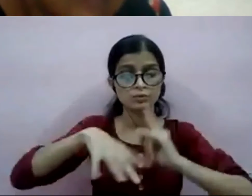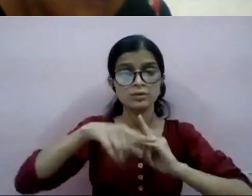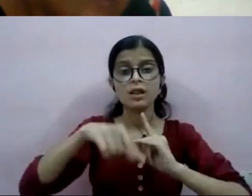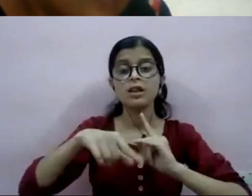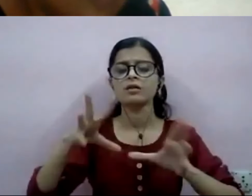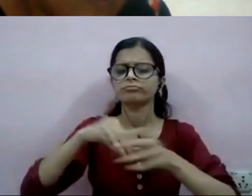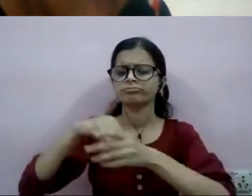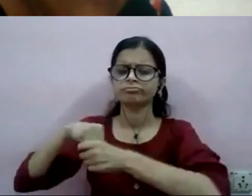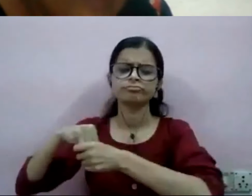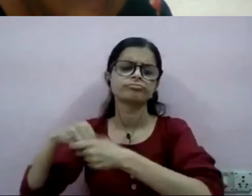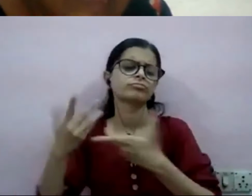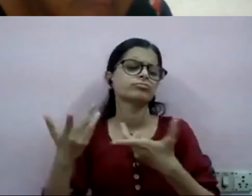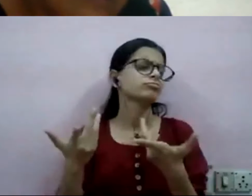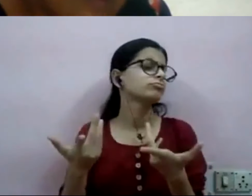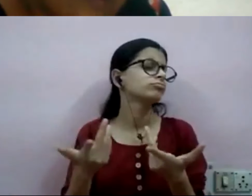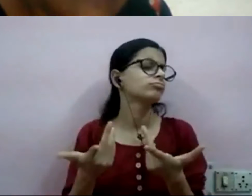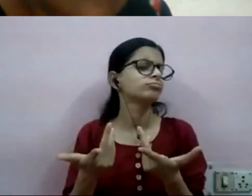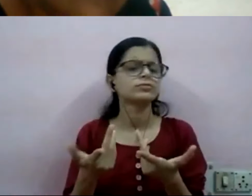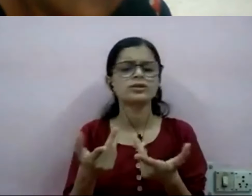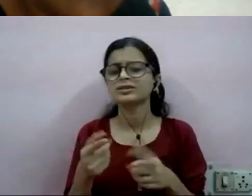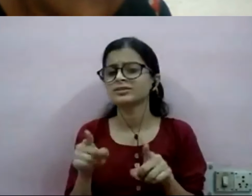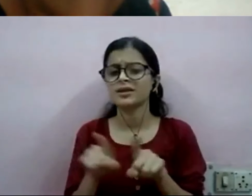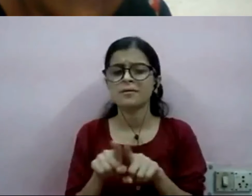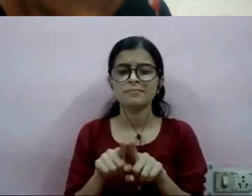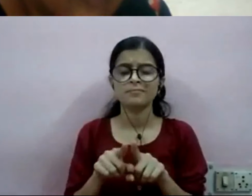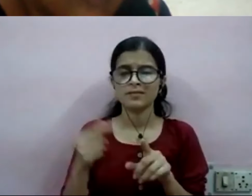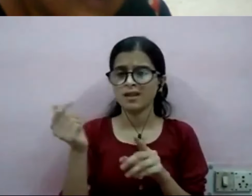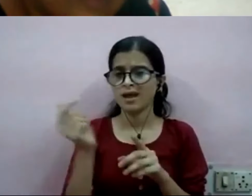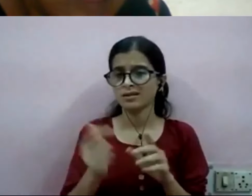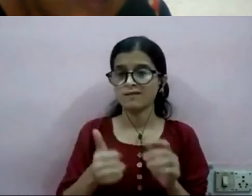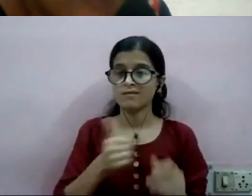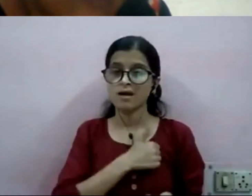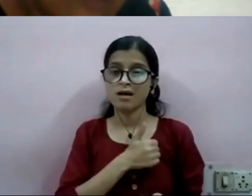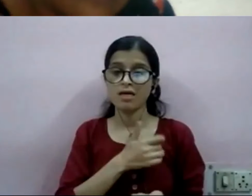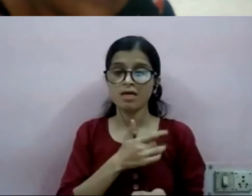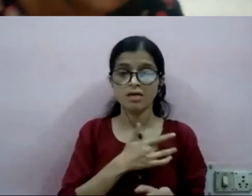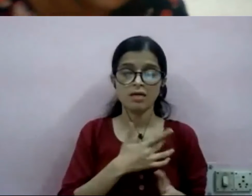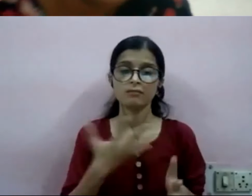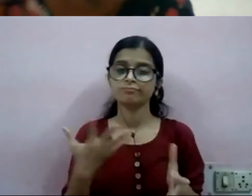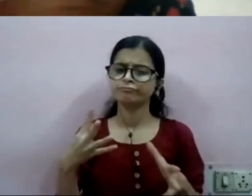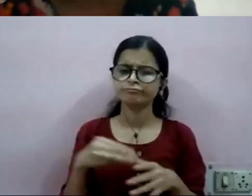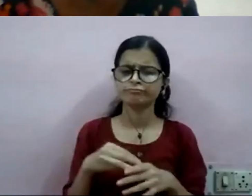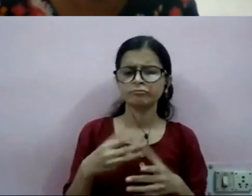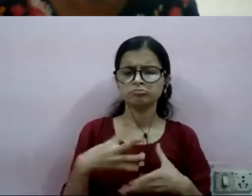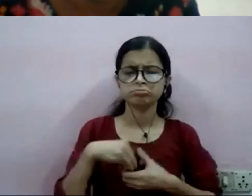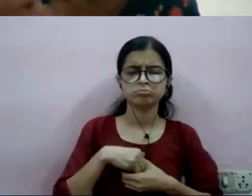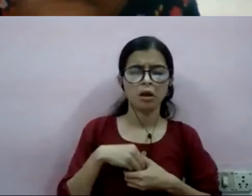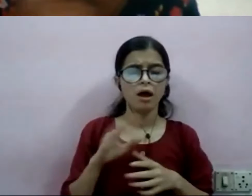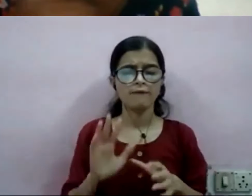they also internalize these negative attitudes, and then it's kind of a